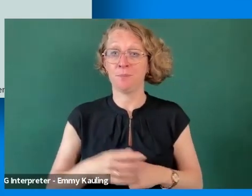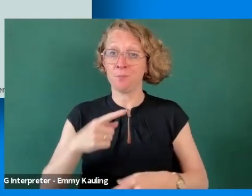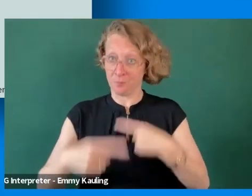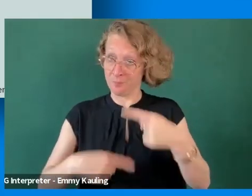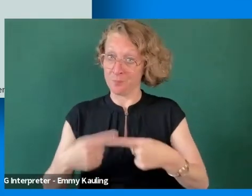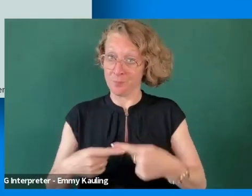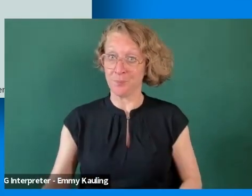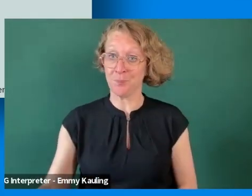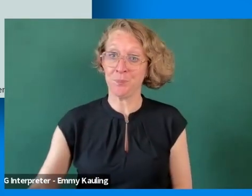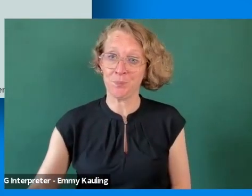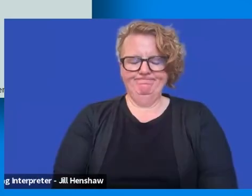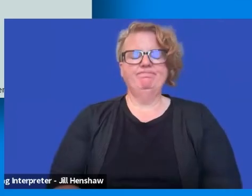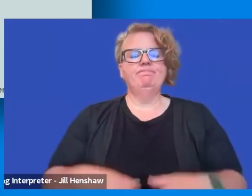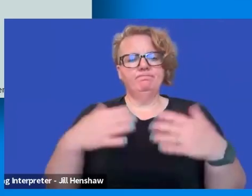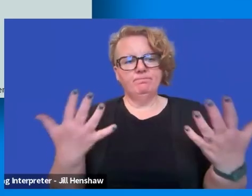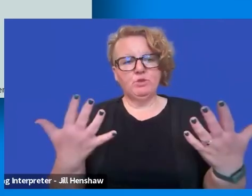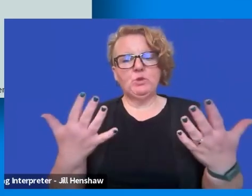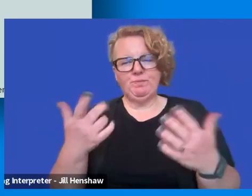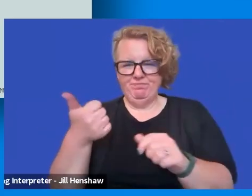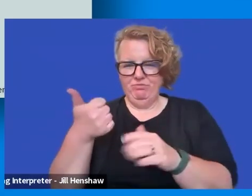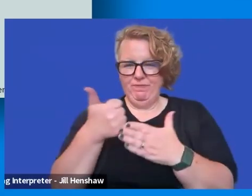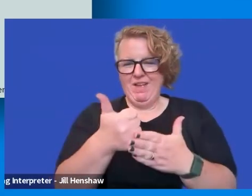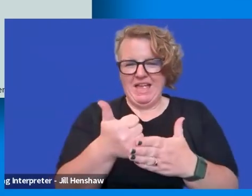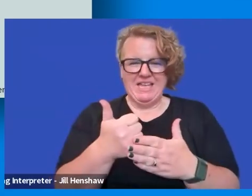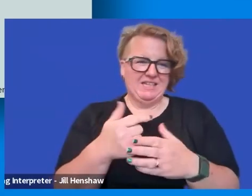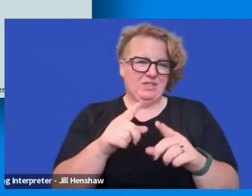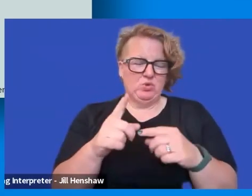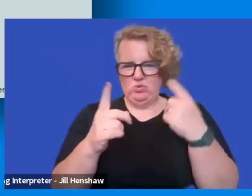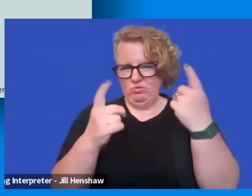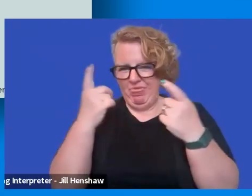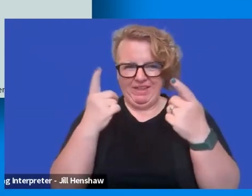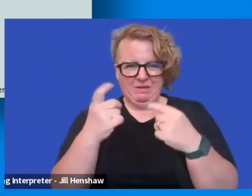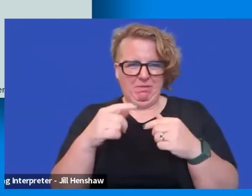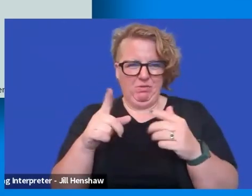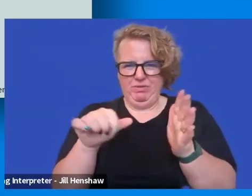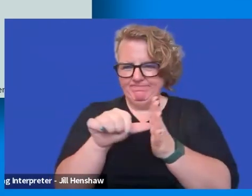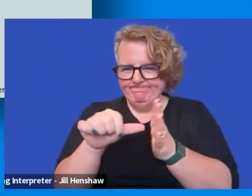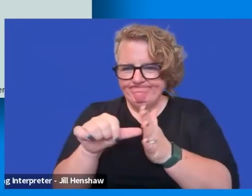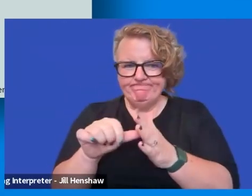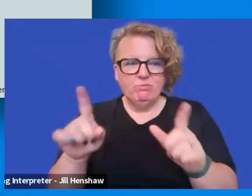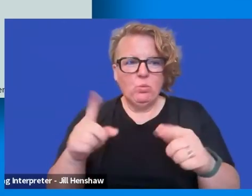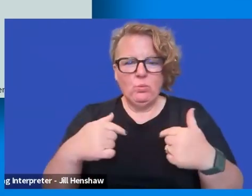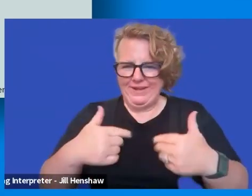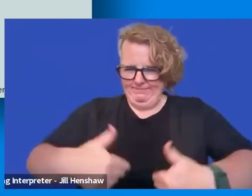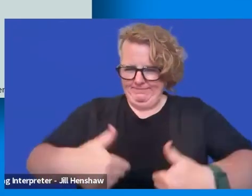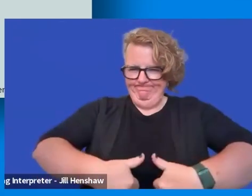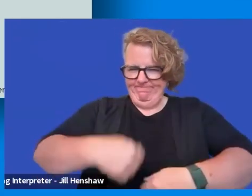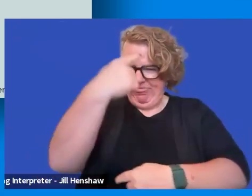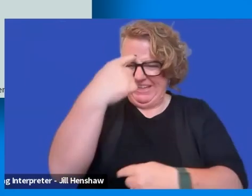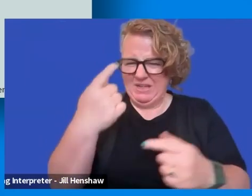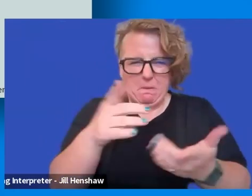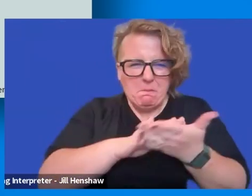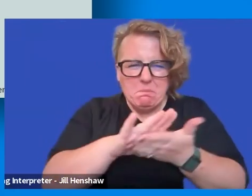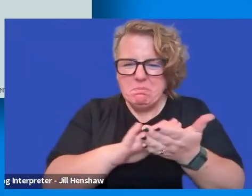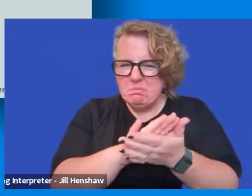here would be to problematize the terms risk and excellence. So what do they stand for? What do we intuitively think they mean? And